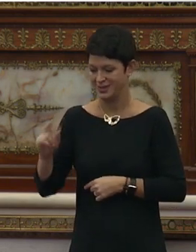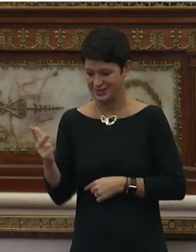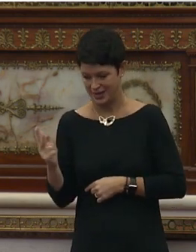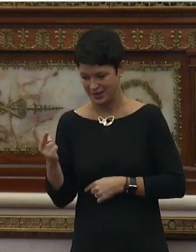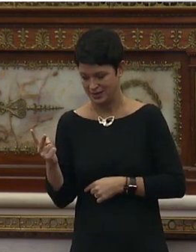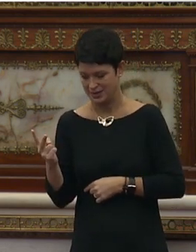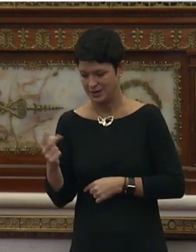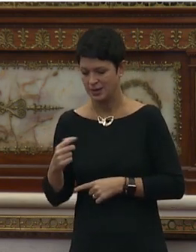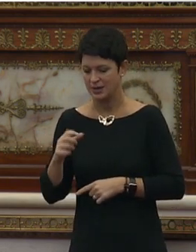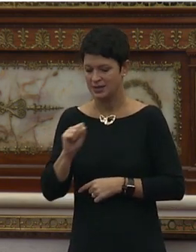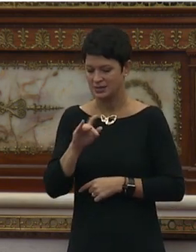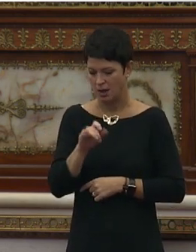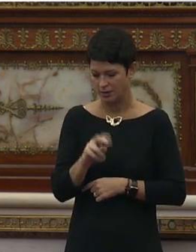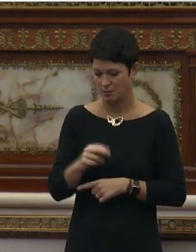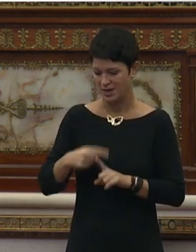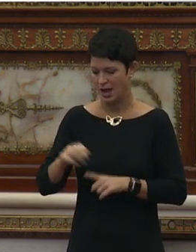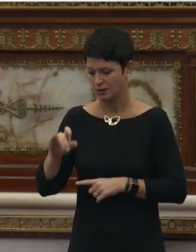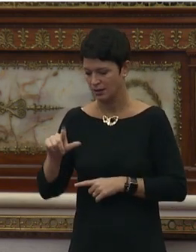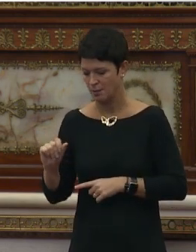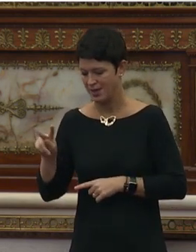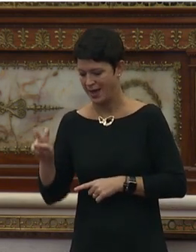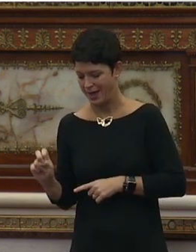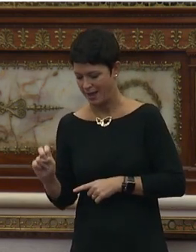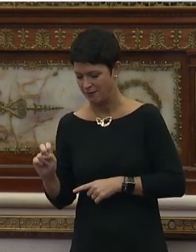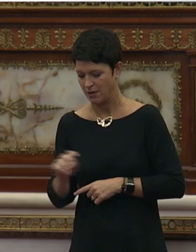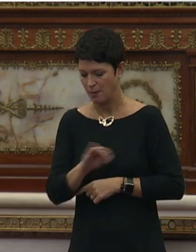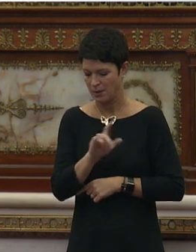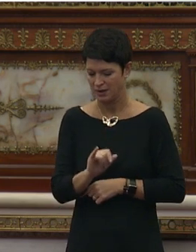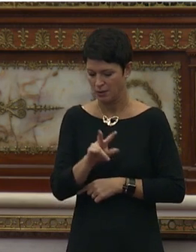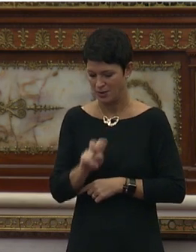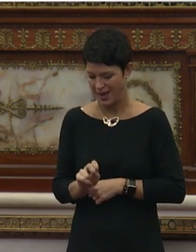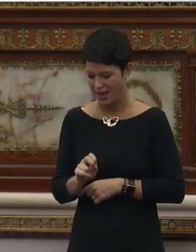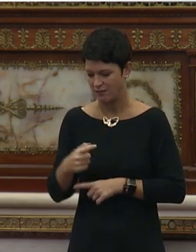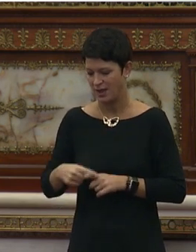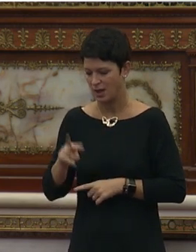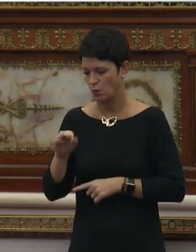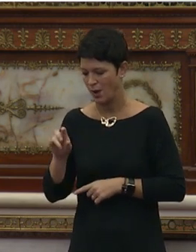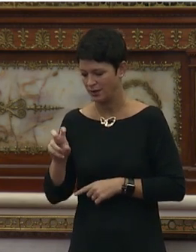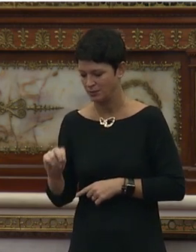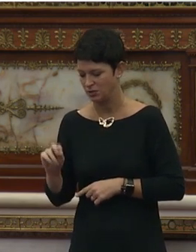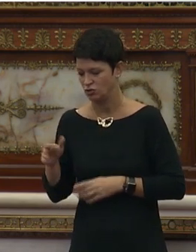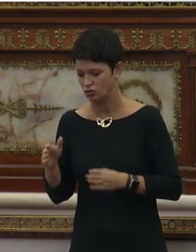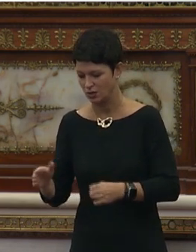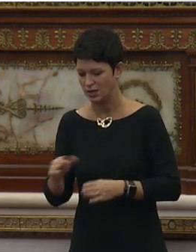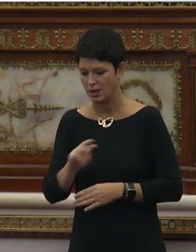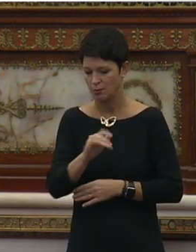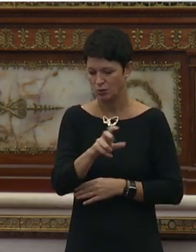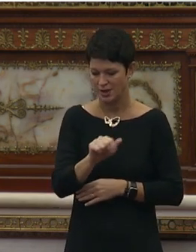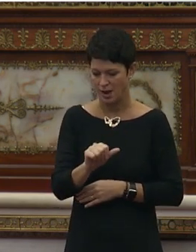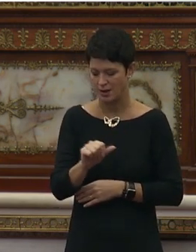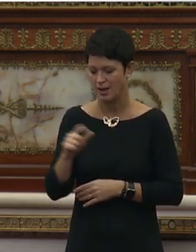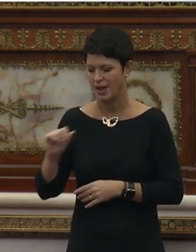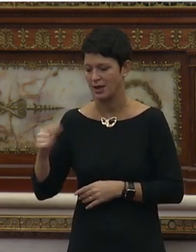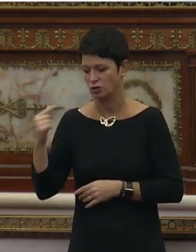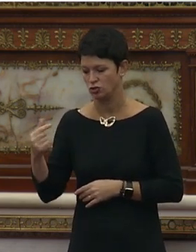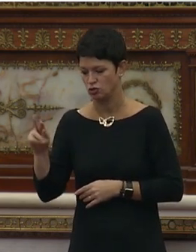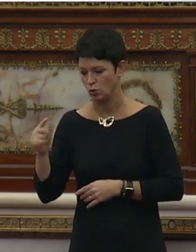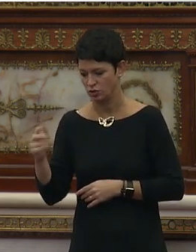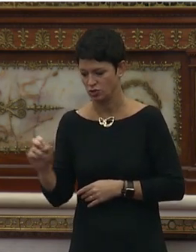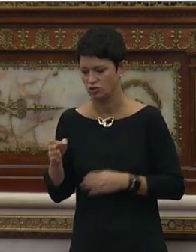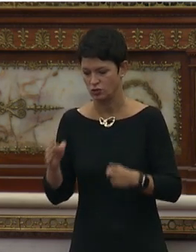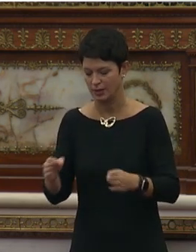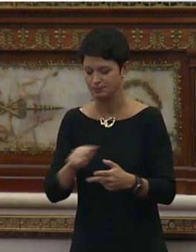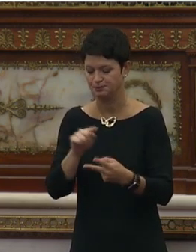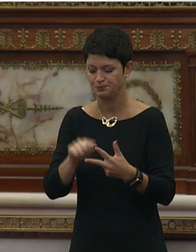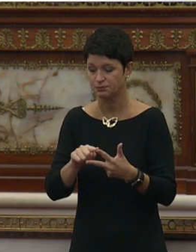Street, Salmon Street and Columbia Avenue, Montgomery Avenue and Wilder Street, Oriana Street and George Street.